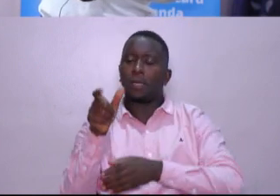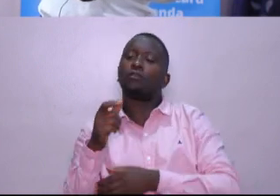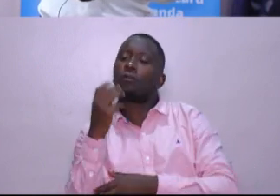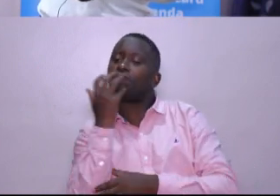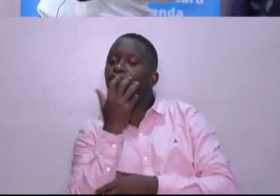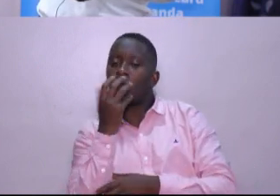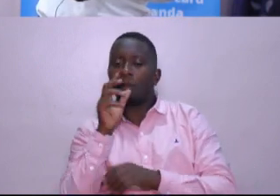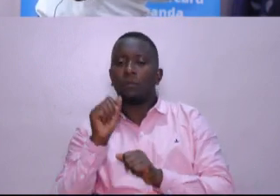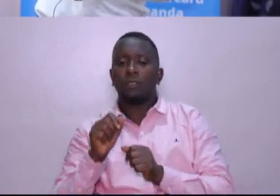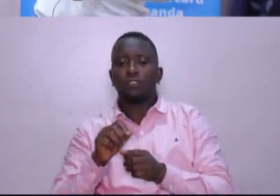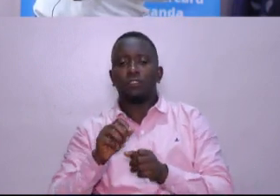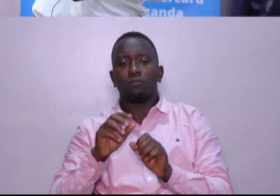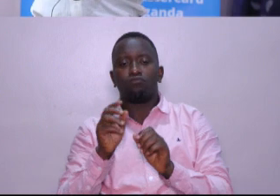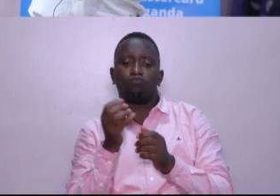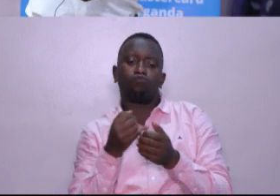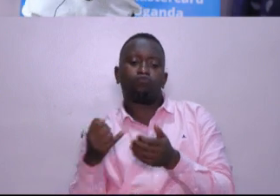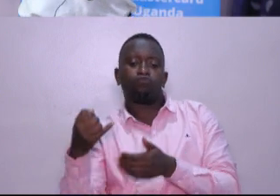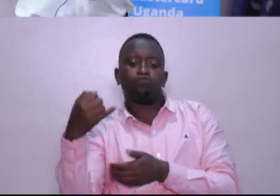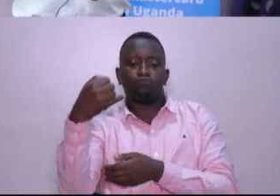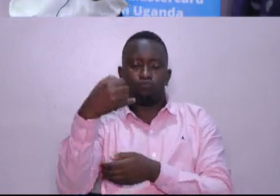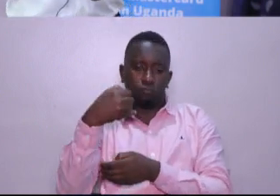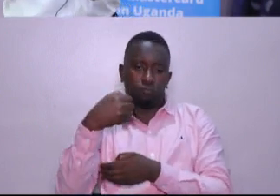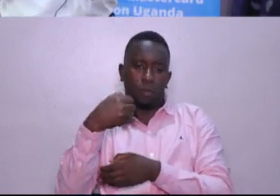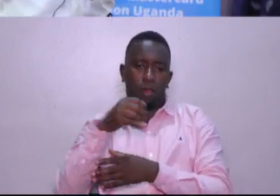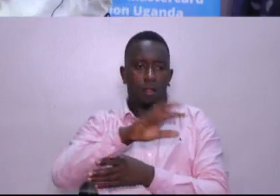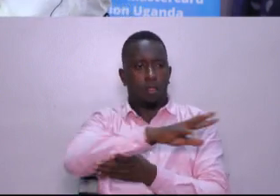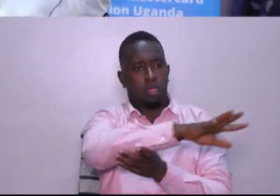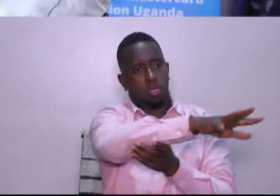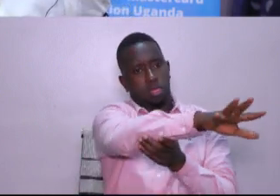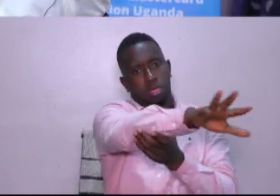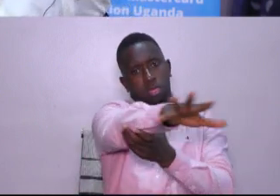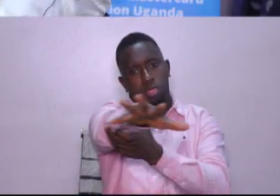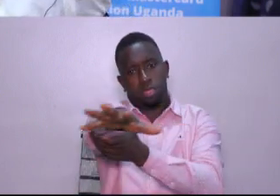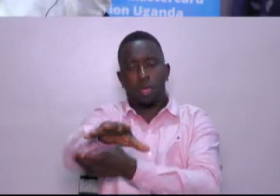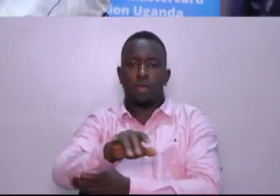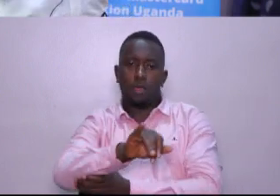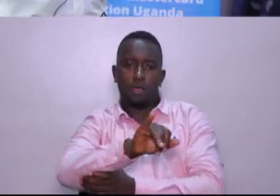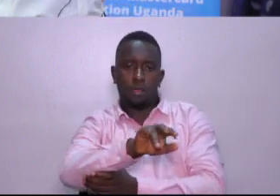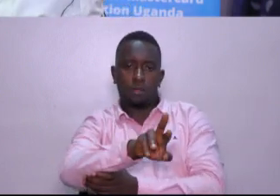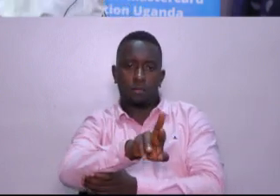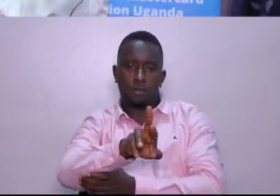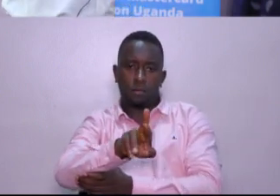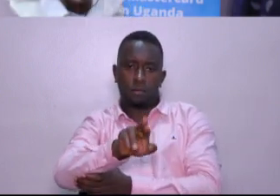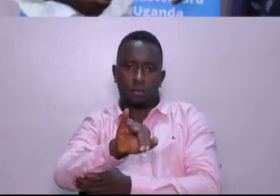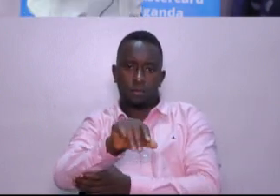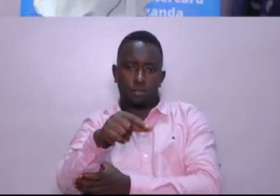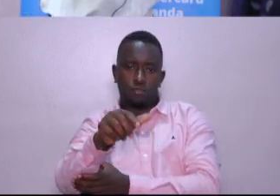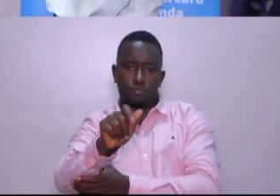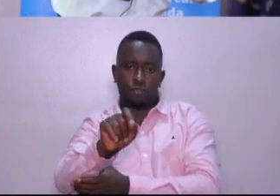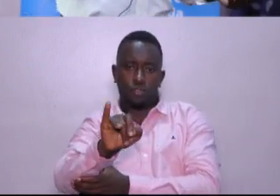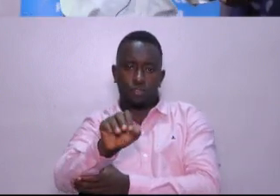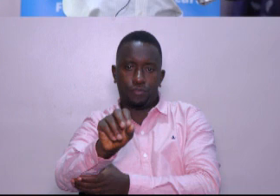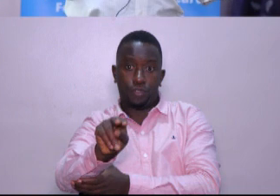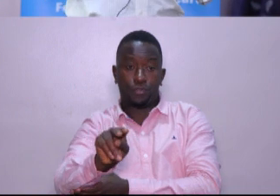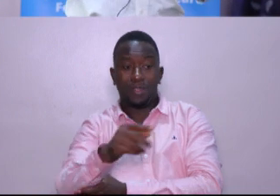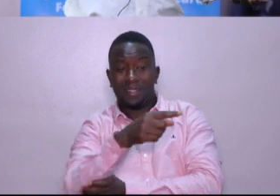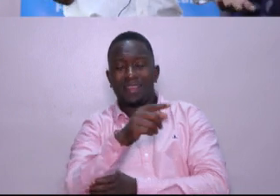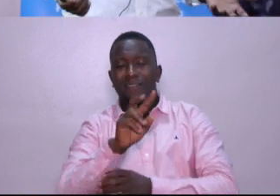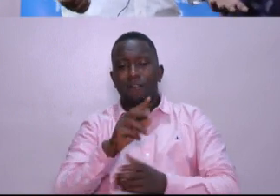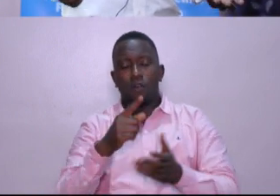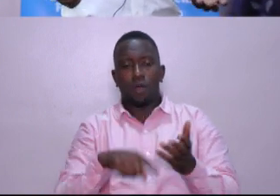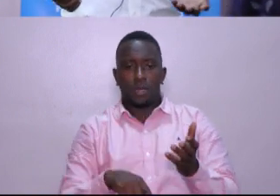crops in the garden controlled by a person. I think this message can easily be understandable